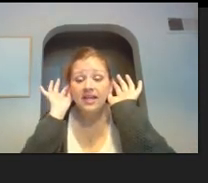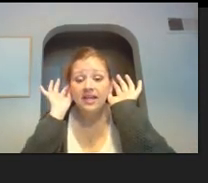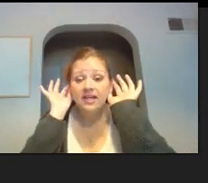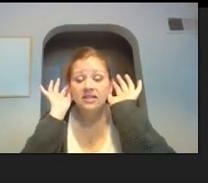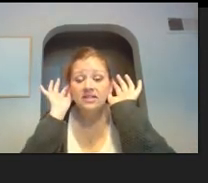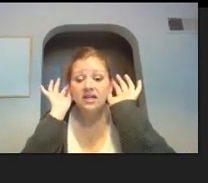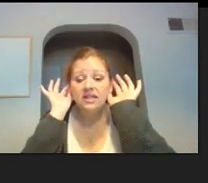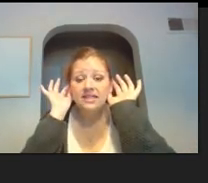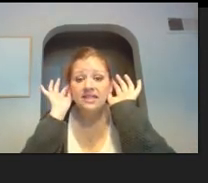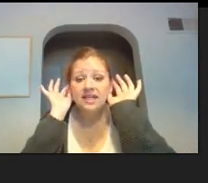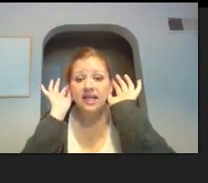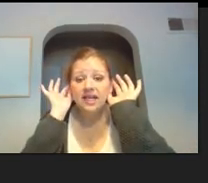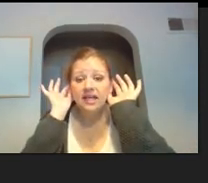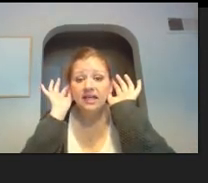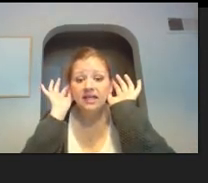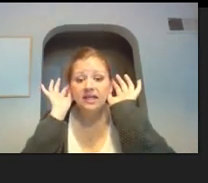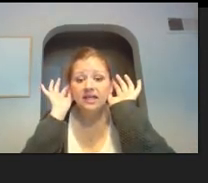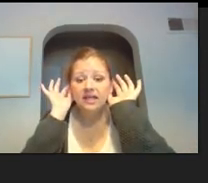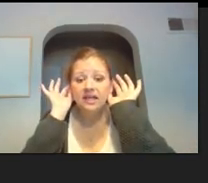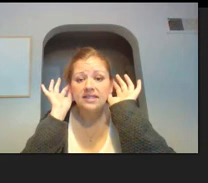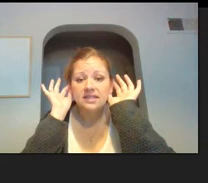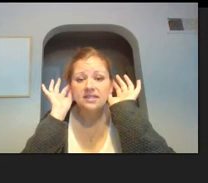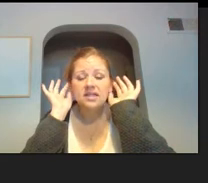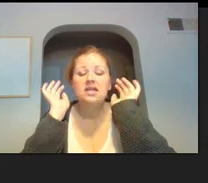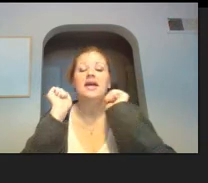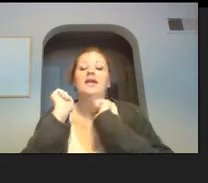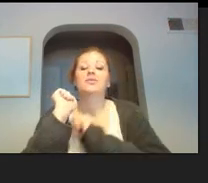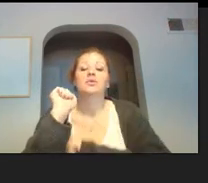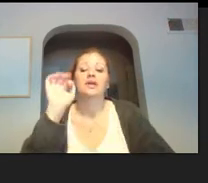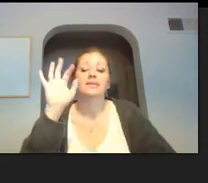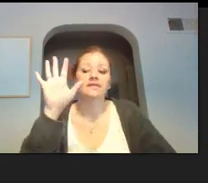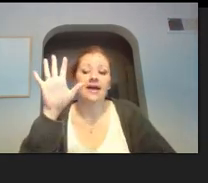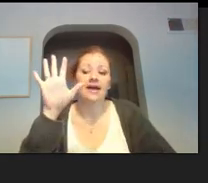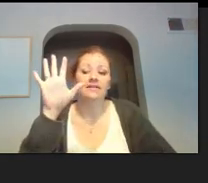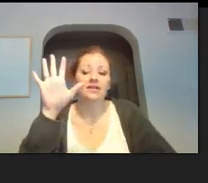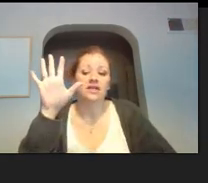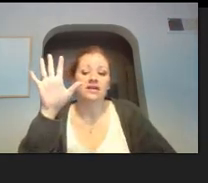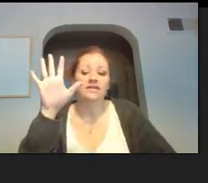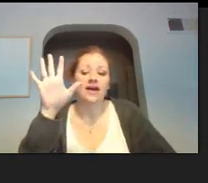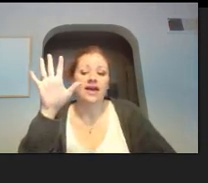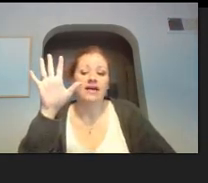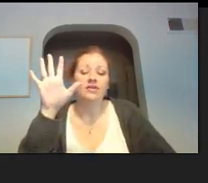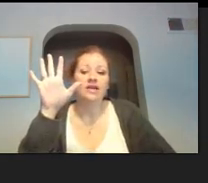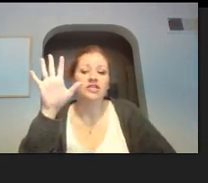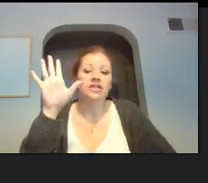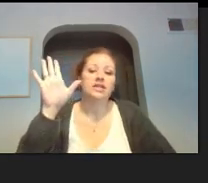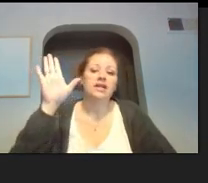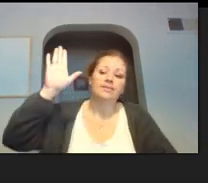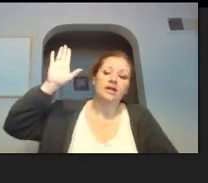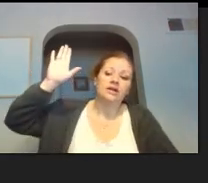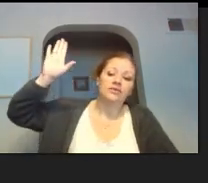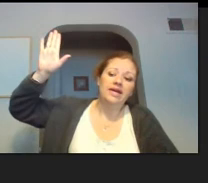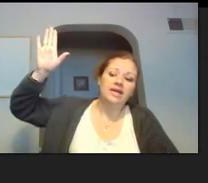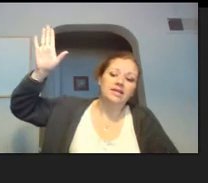our ears are listening. Yes. And rule number 5, if I have a question,